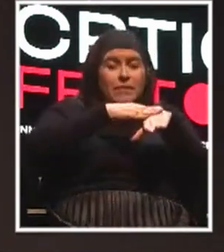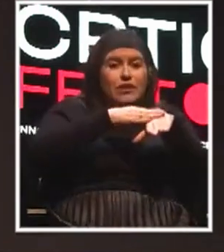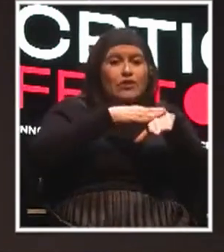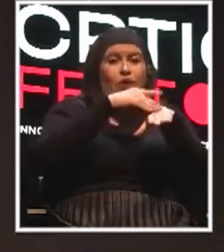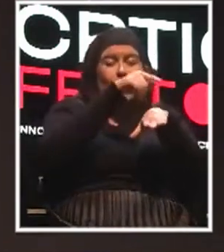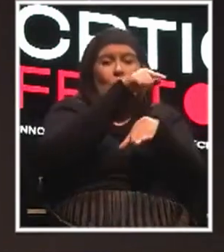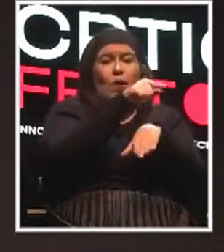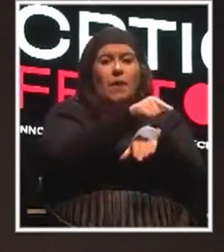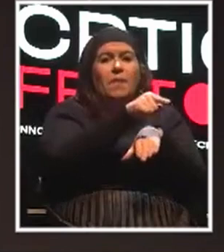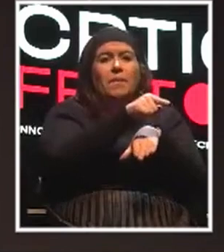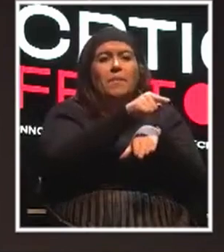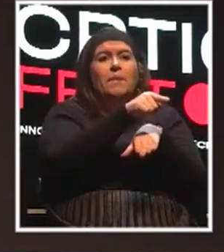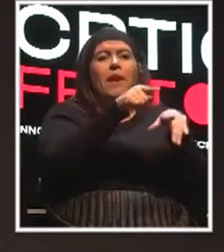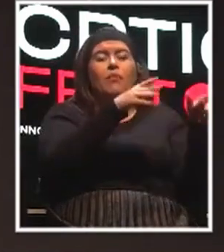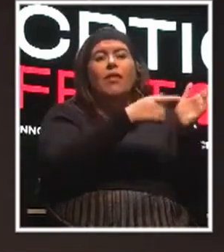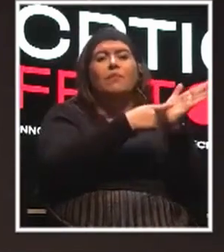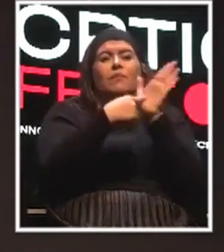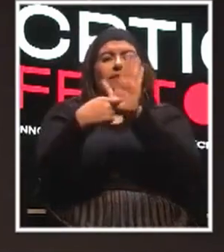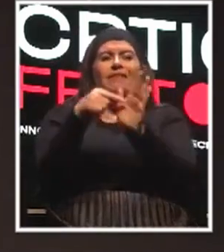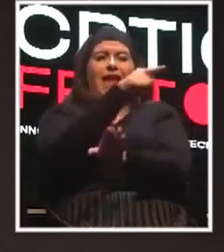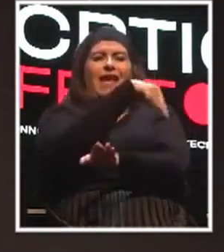creator's economy, YouTube,